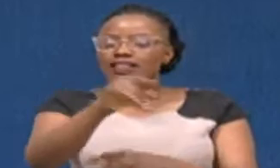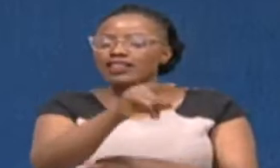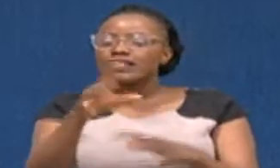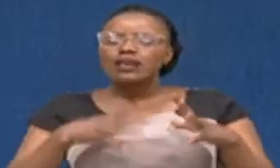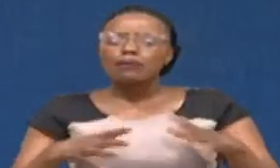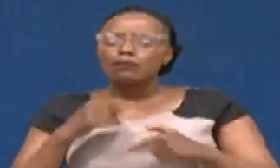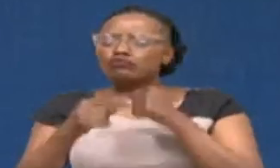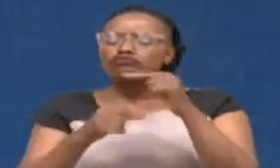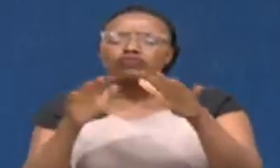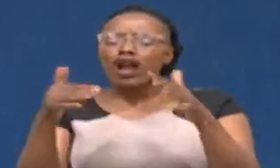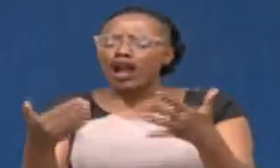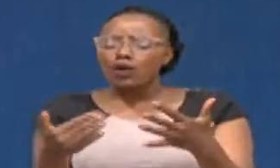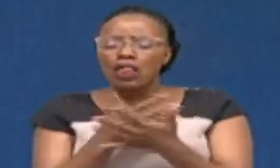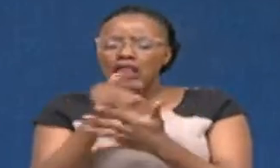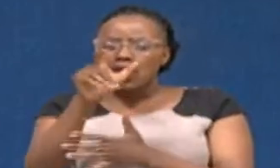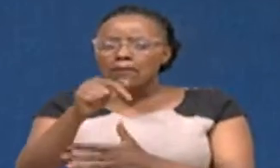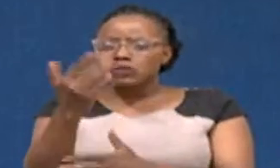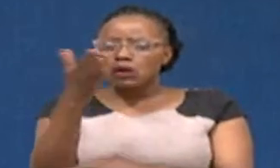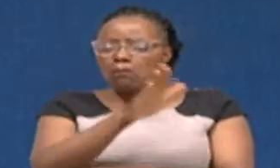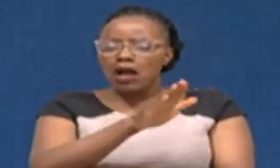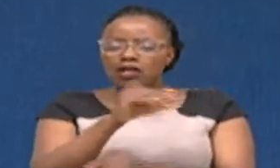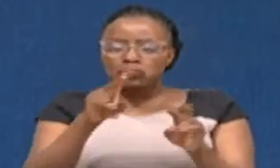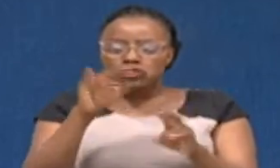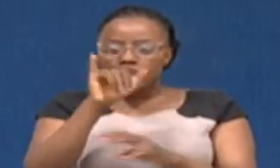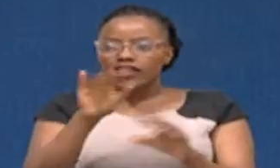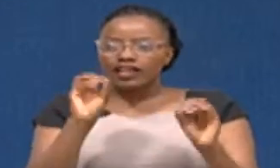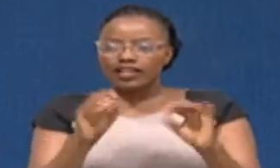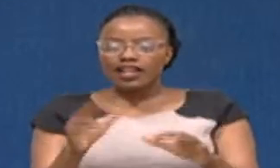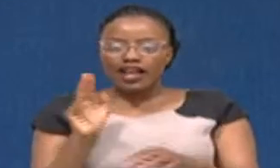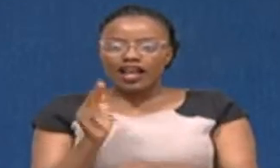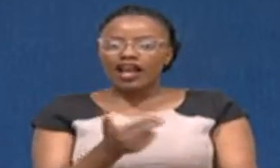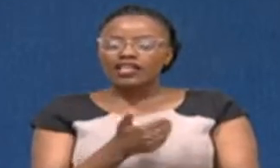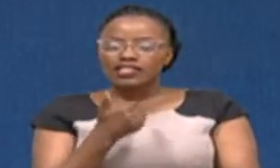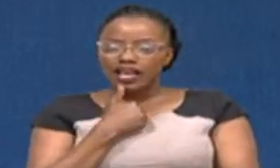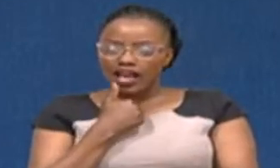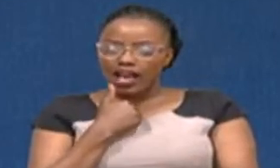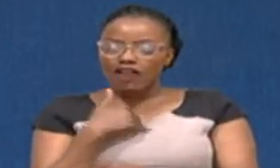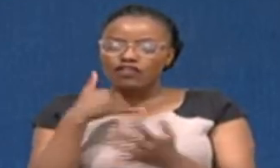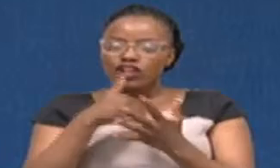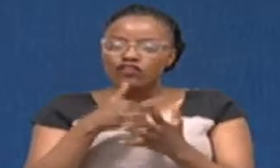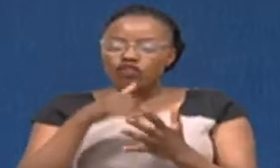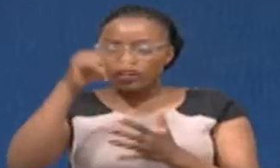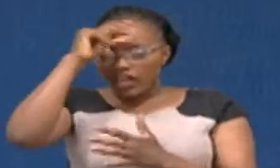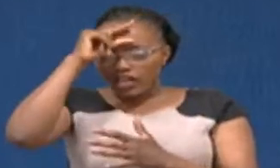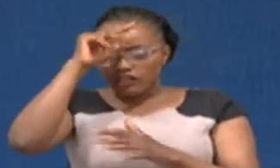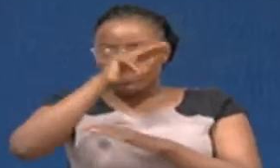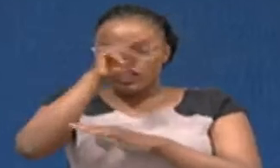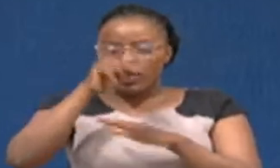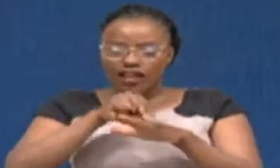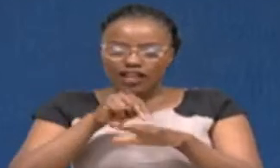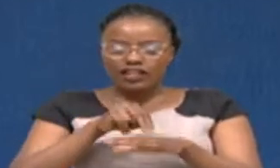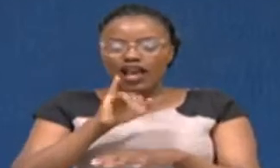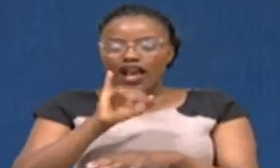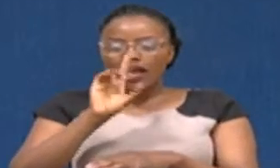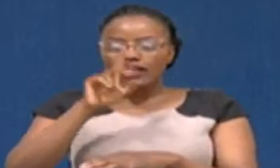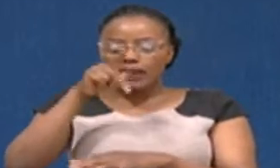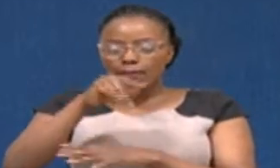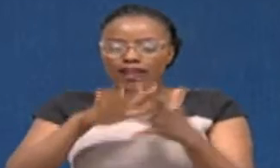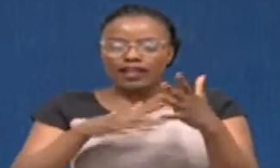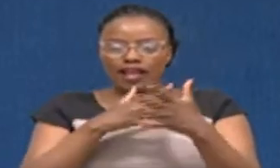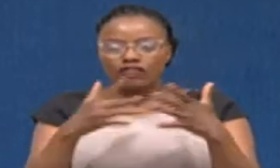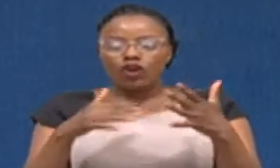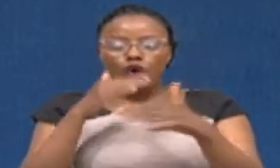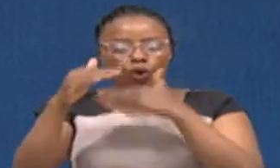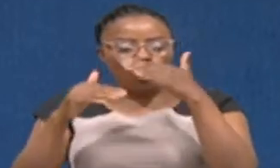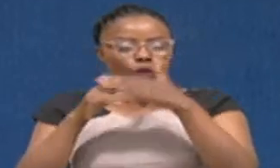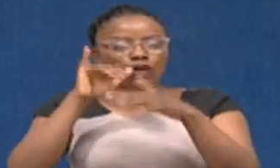these people going on? Okay. Nobody came back to check on that. All right. We have engaged the government as the National IDP Network all over this